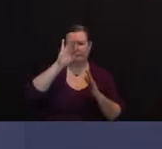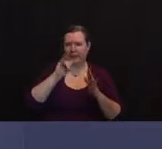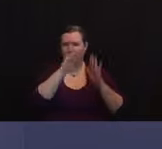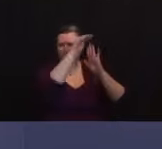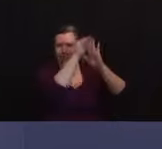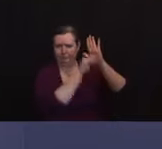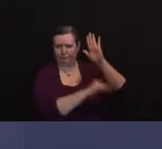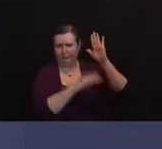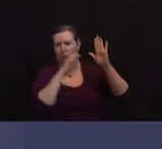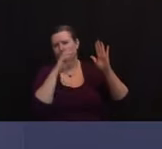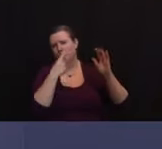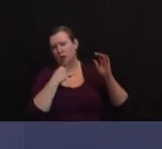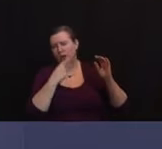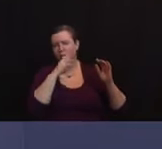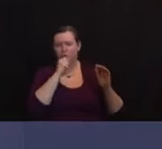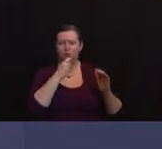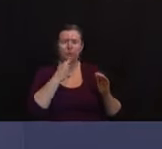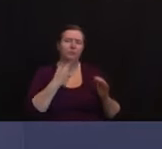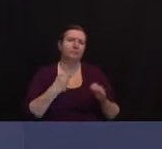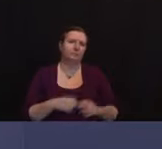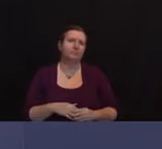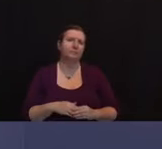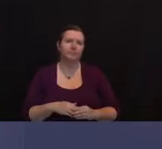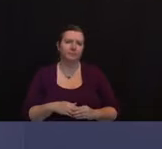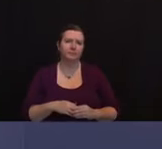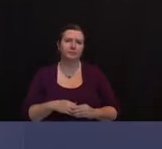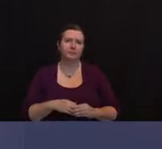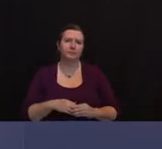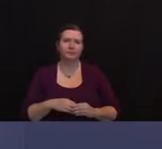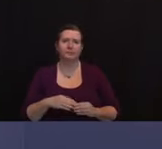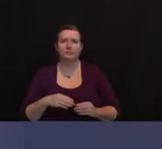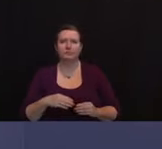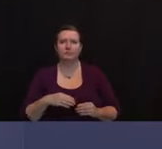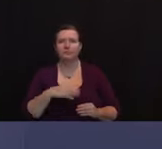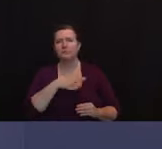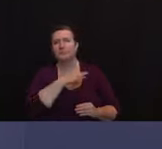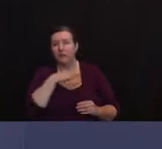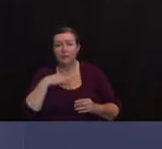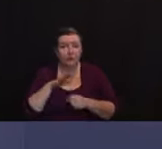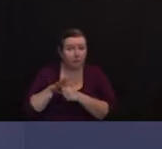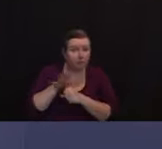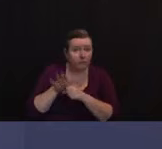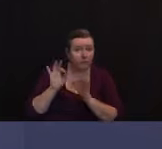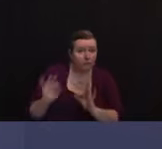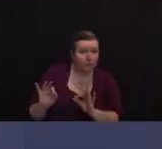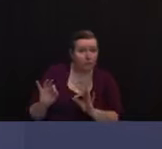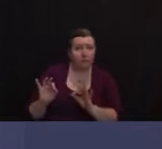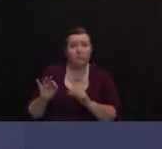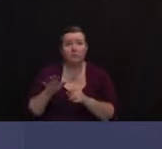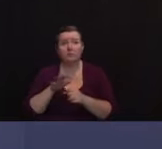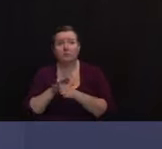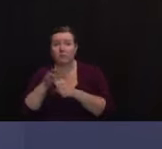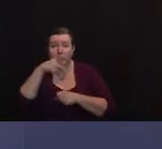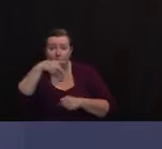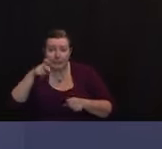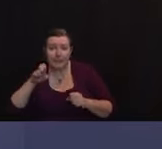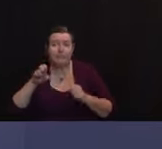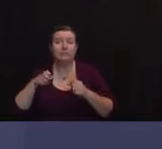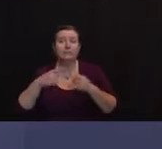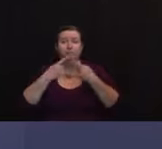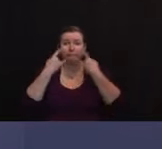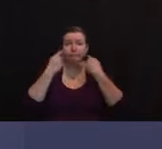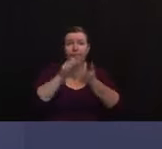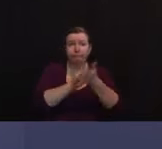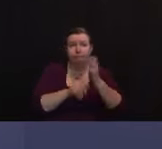residents, infection control protocols, adequate staffing, and personal protective equipment. However, as the Governor